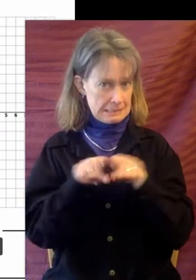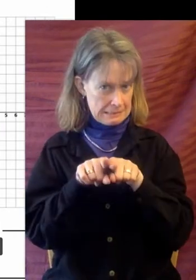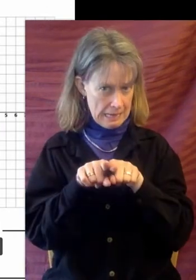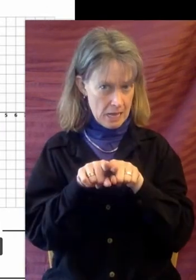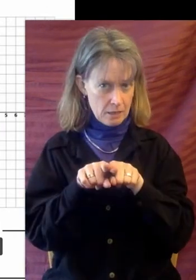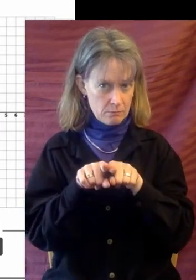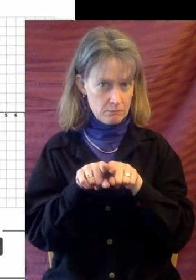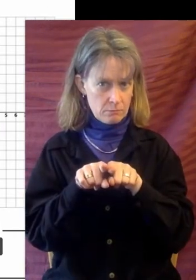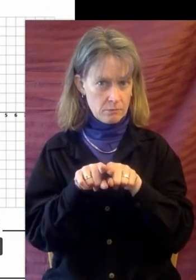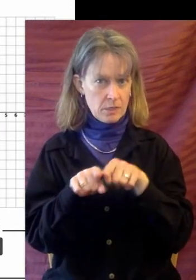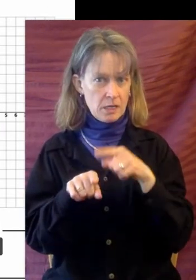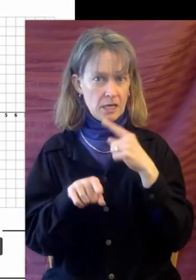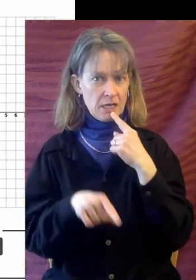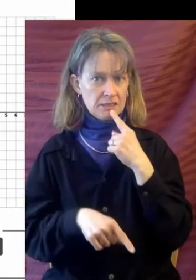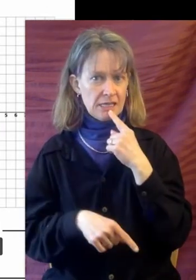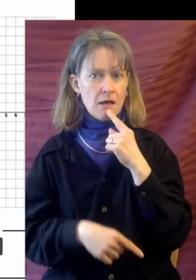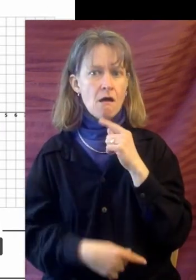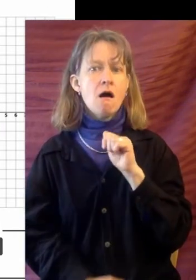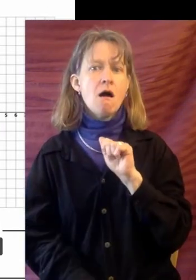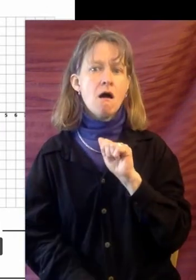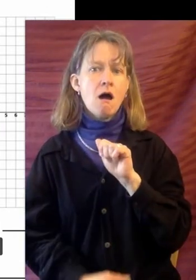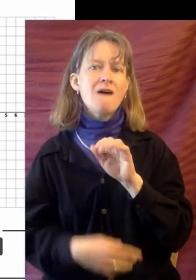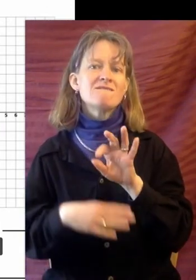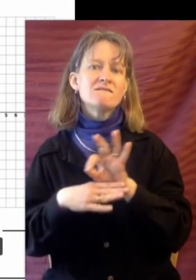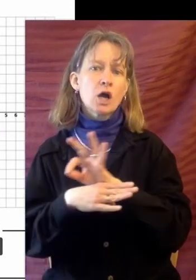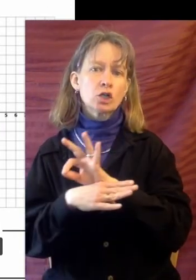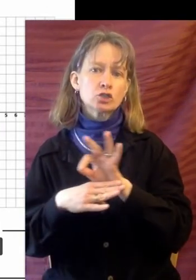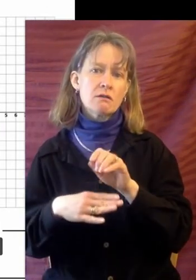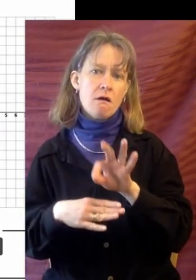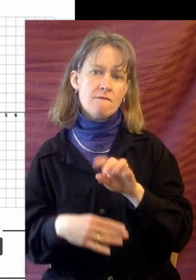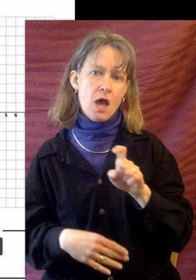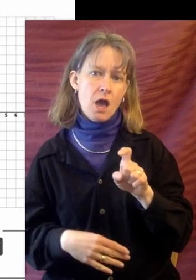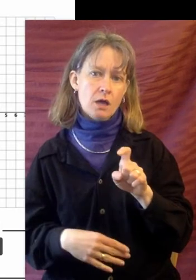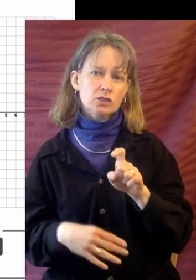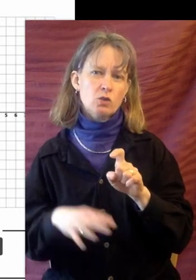saying a function of x.